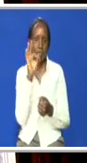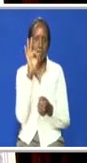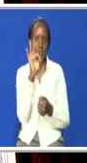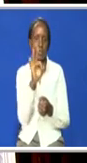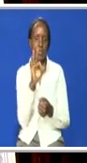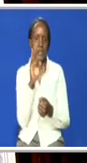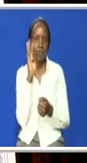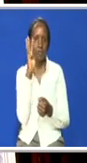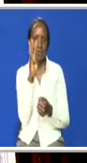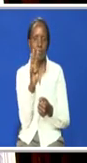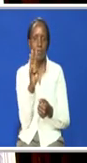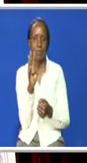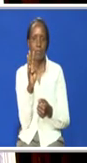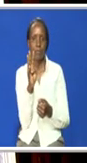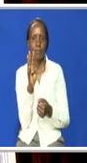1, 2, 3, 4.